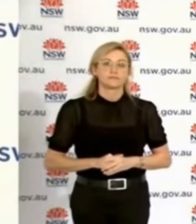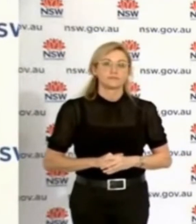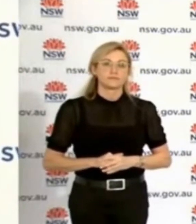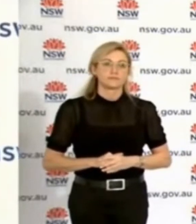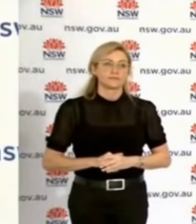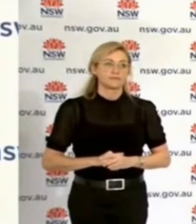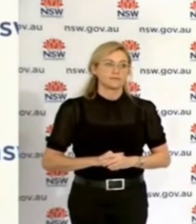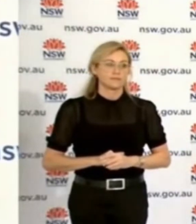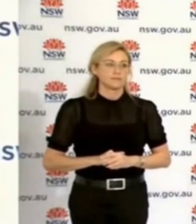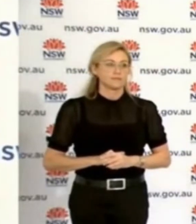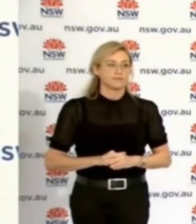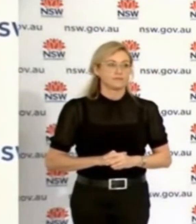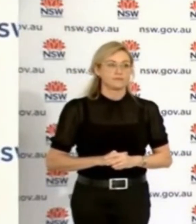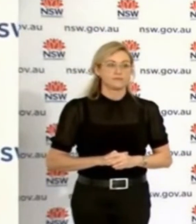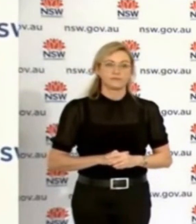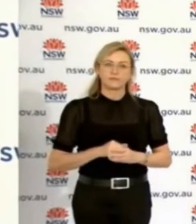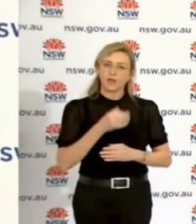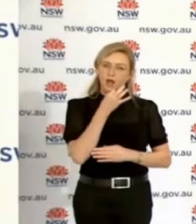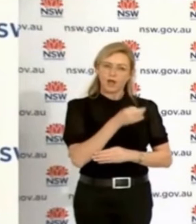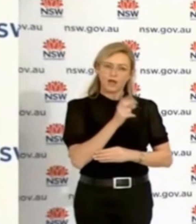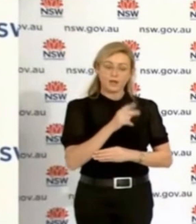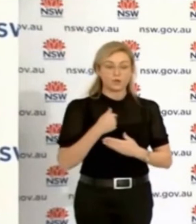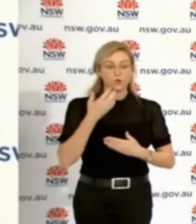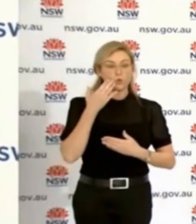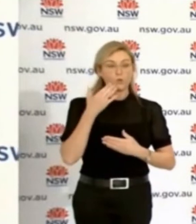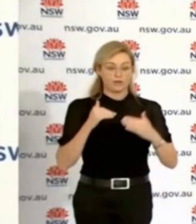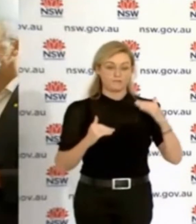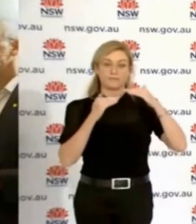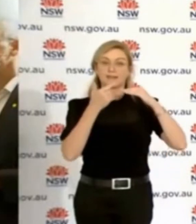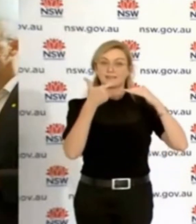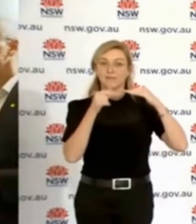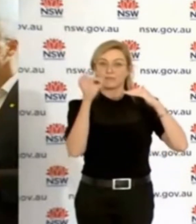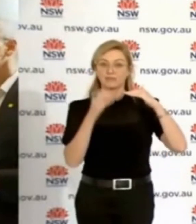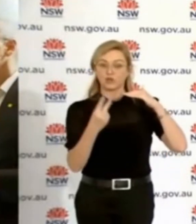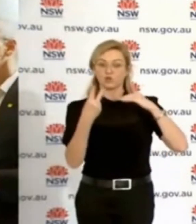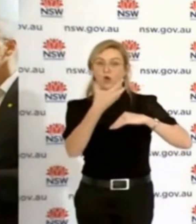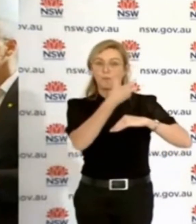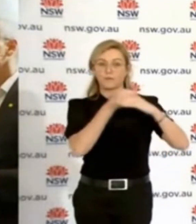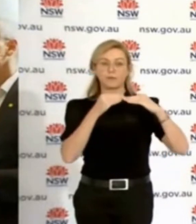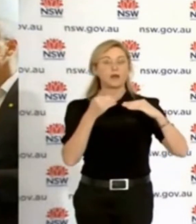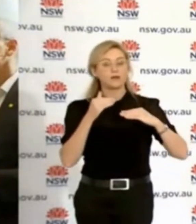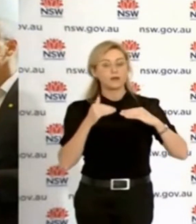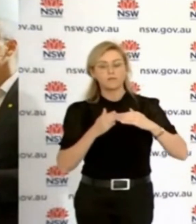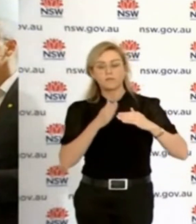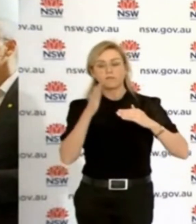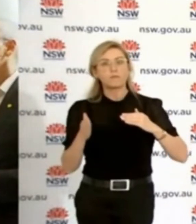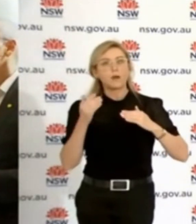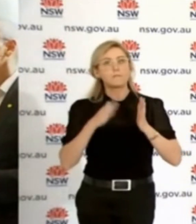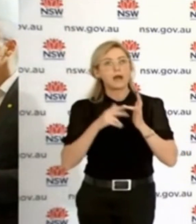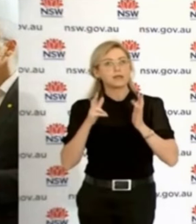These are all coming the first Monday after the vaccination program. If we get 70% double dose on Wednesday or Thursday, why are you counting on the